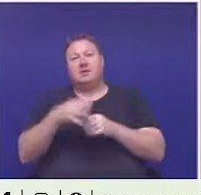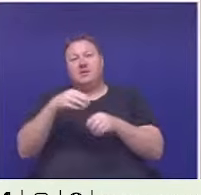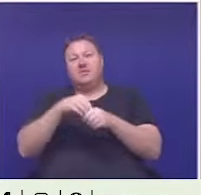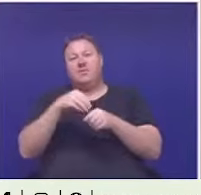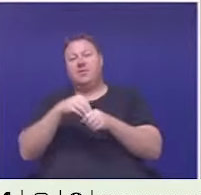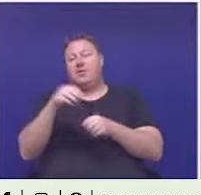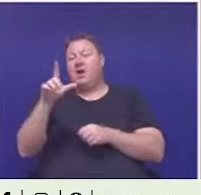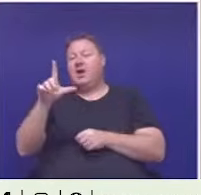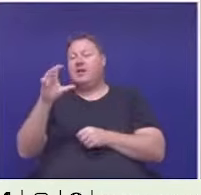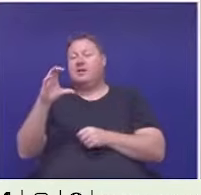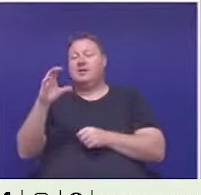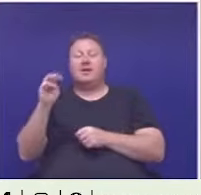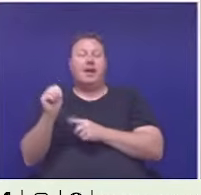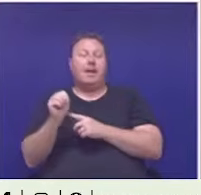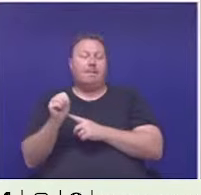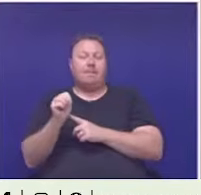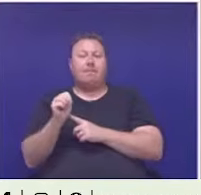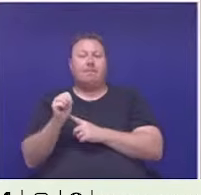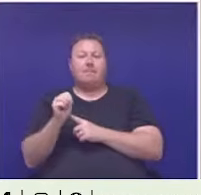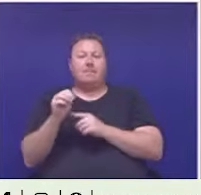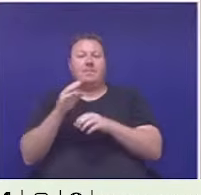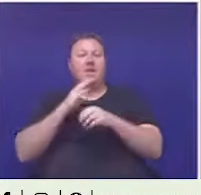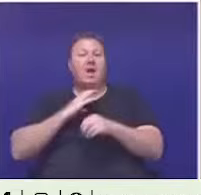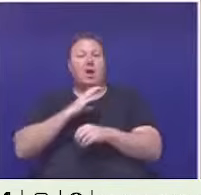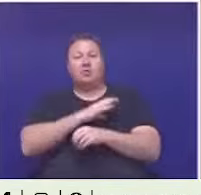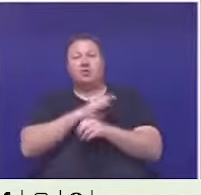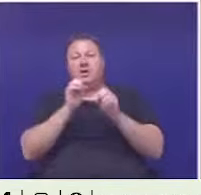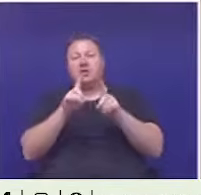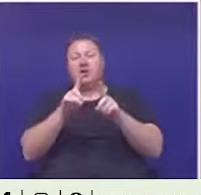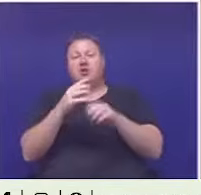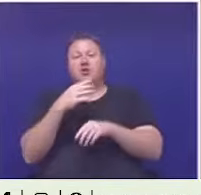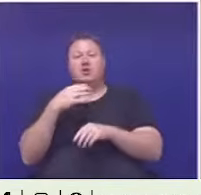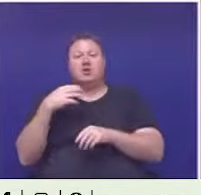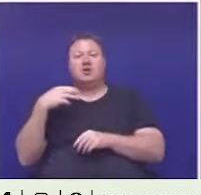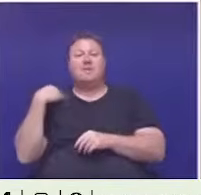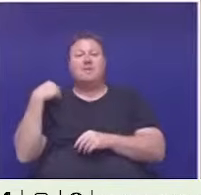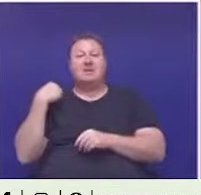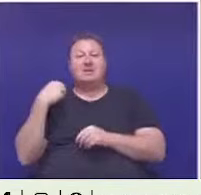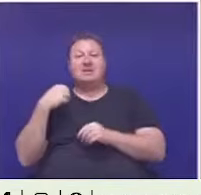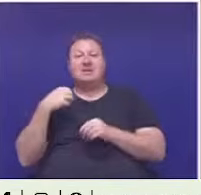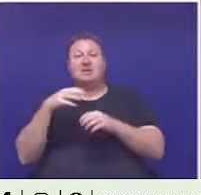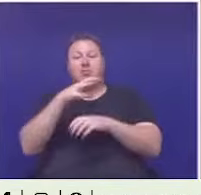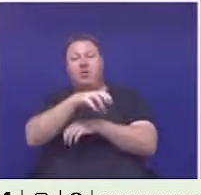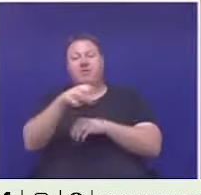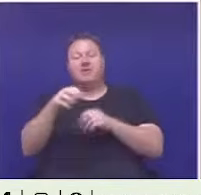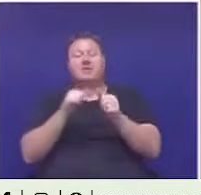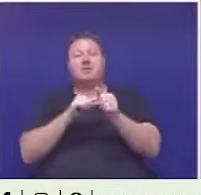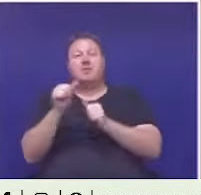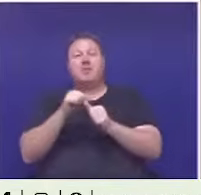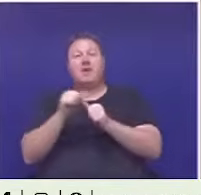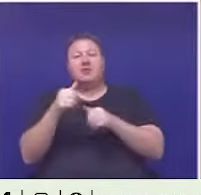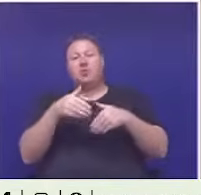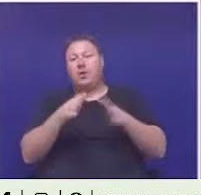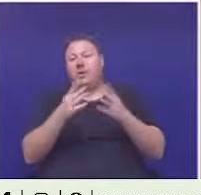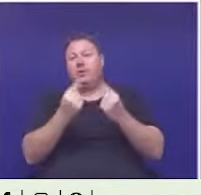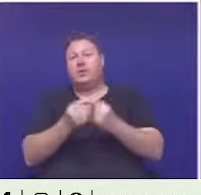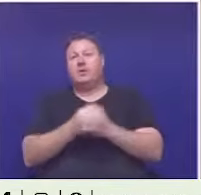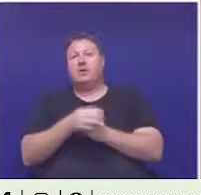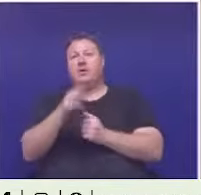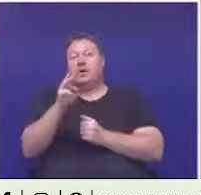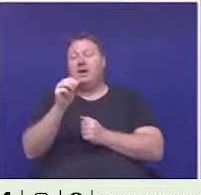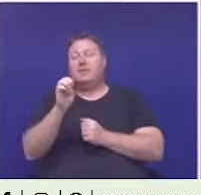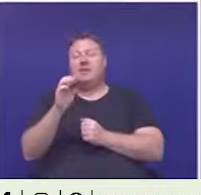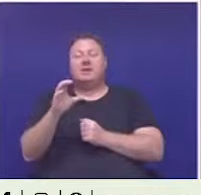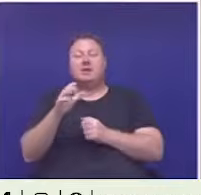Education Ministers, we have provinces where we share best practice. For instance, recently, MEC